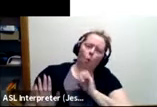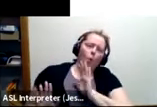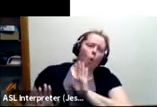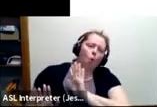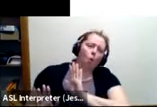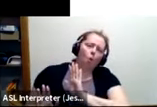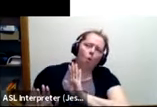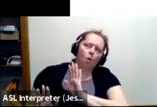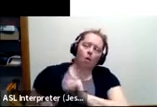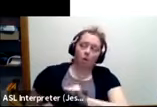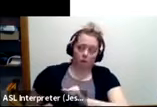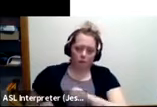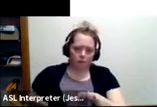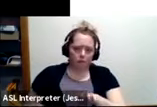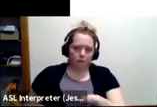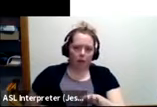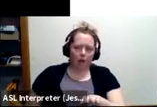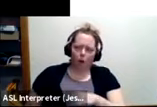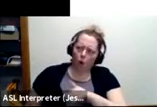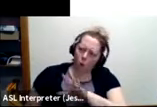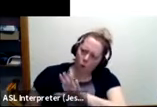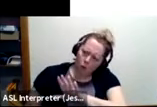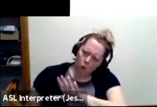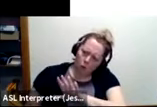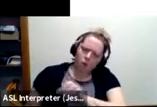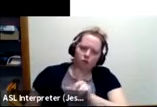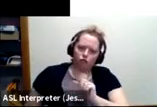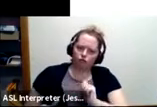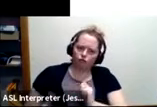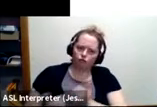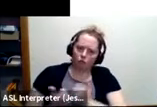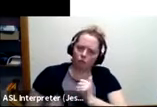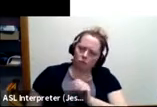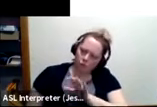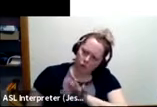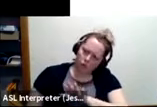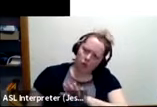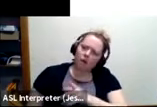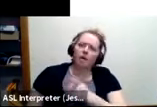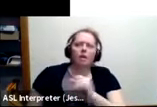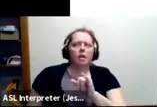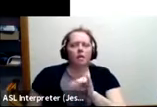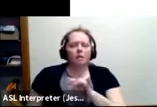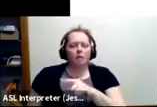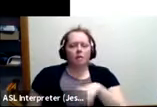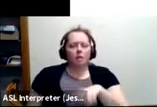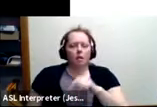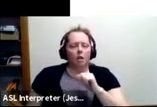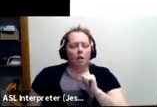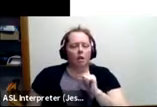challenge behavior when you see that it's not respectful to trans and non-binary people.